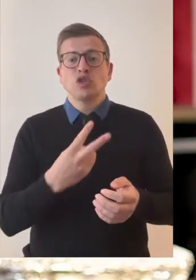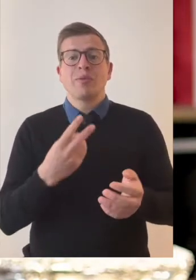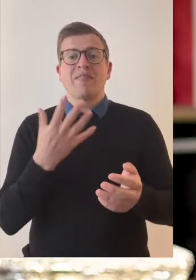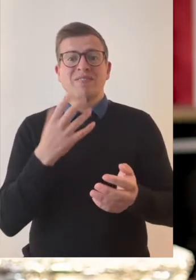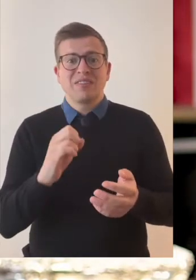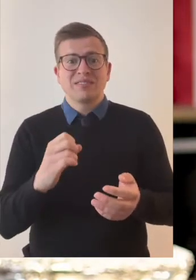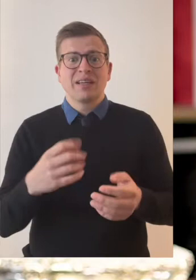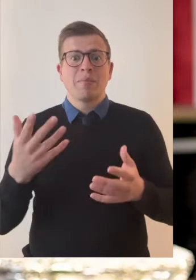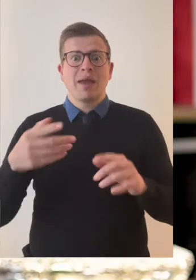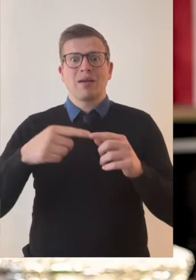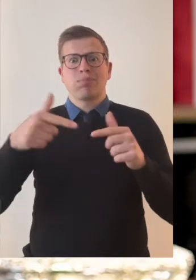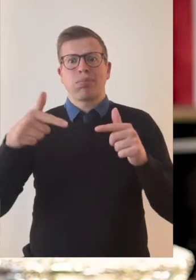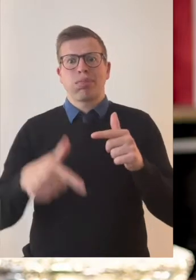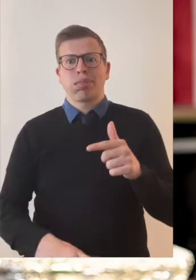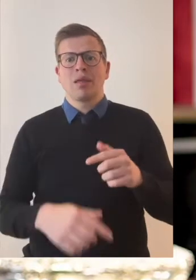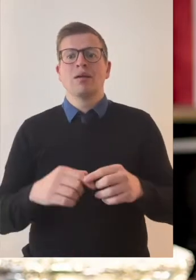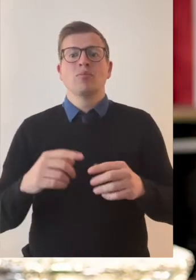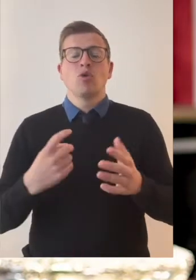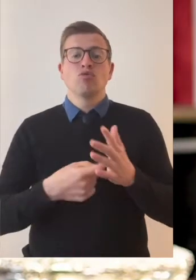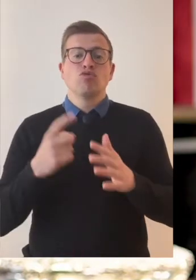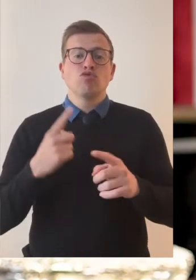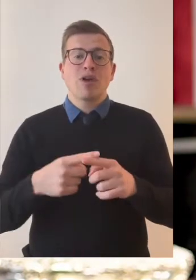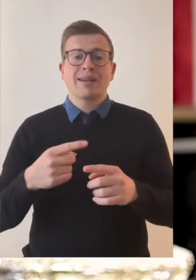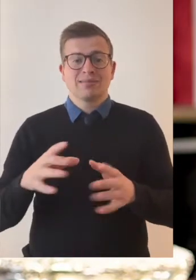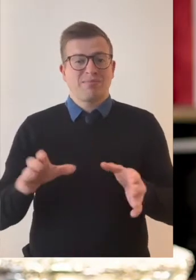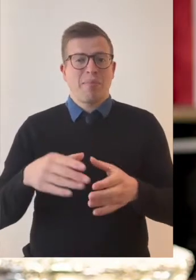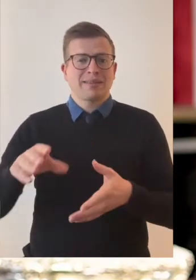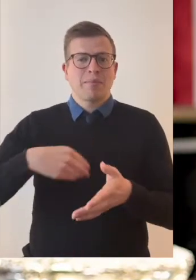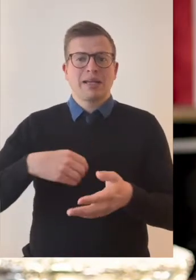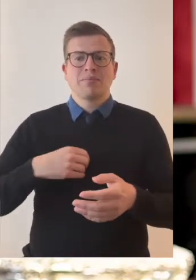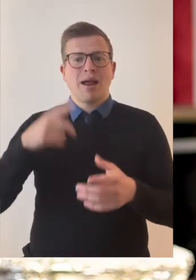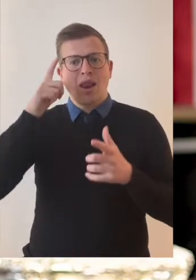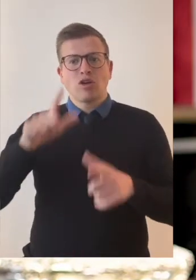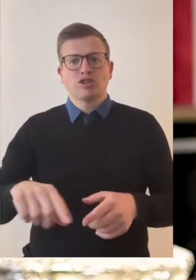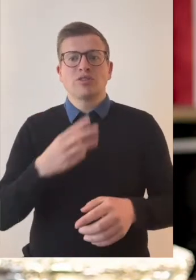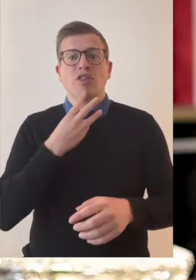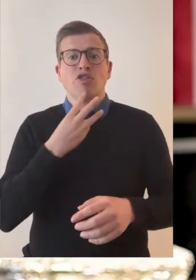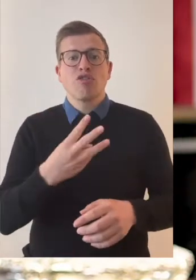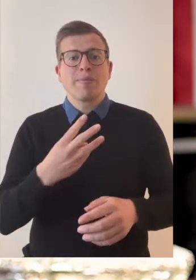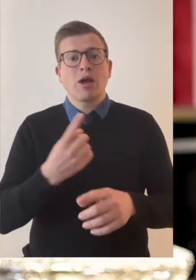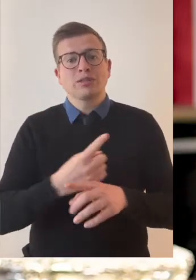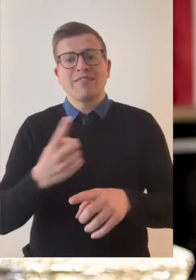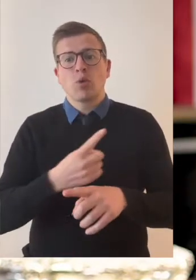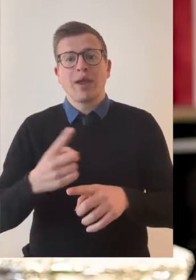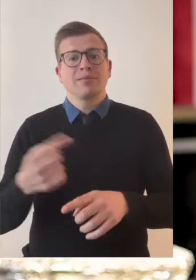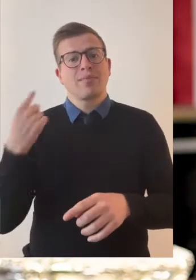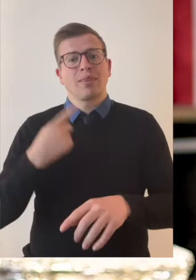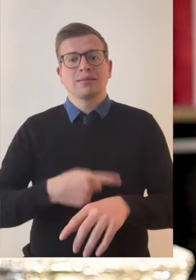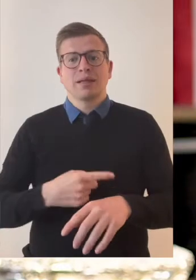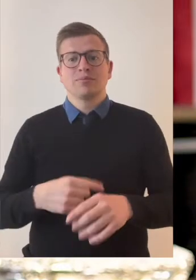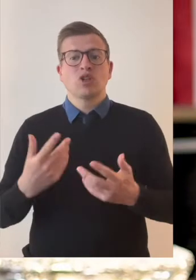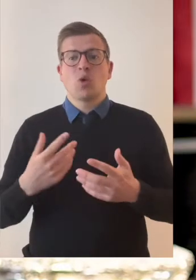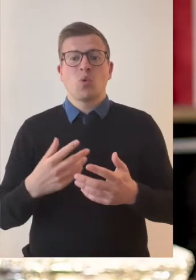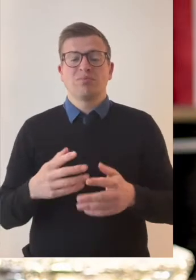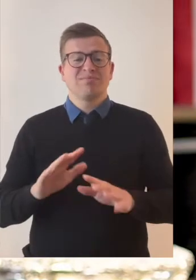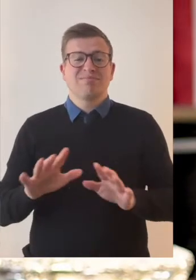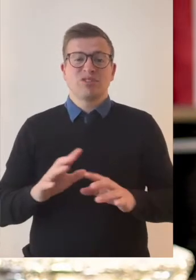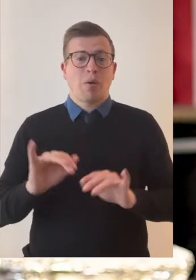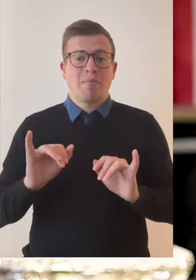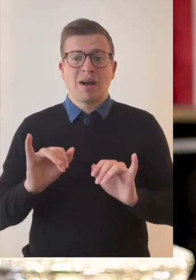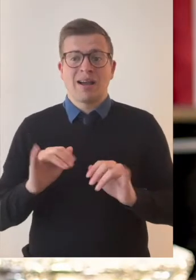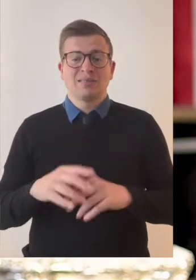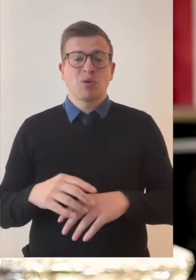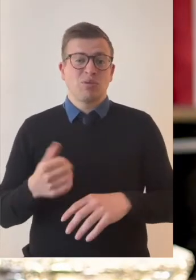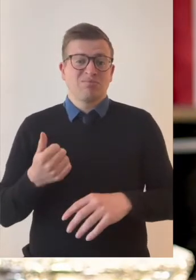shillings, £2.50, which is a big drop. But Rex, the band, paid my lodgings, which was £3 a week at that time.